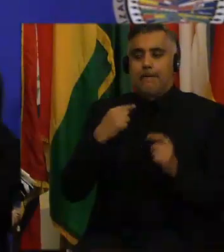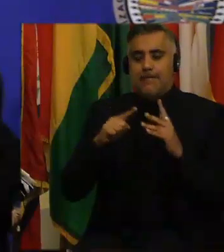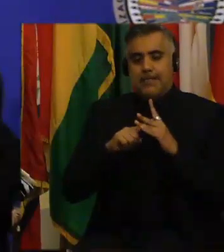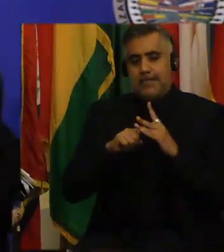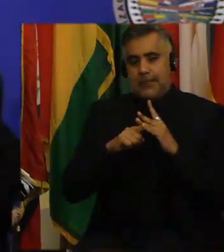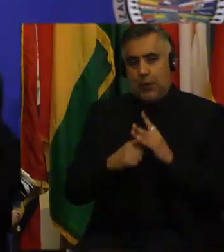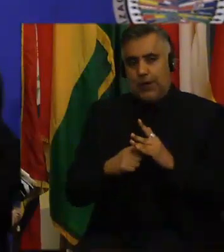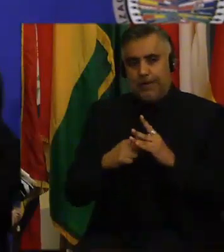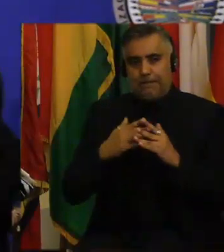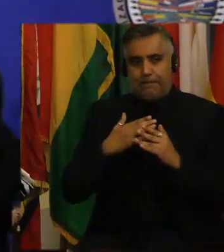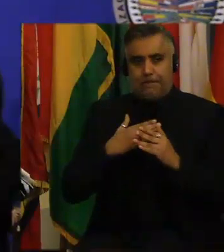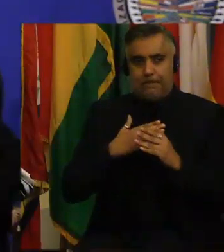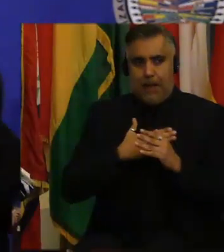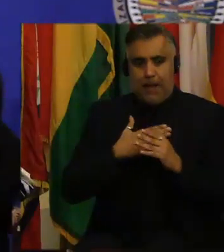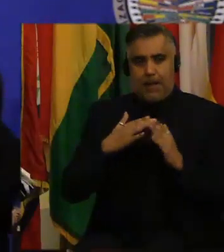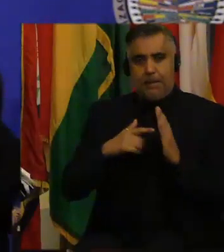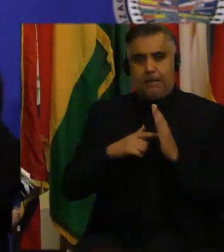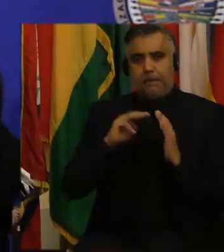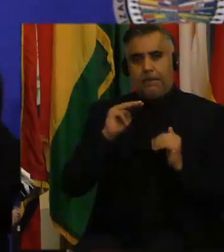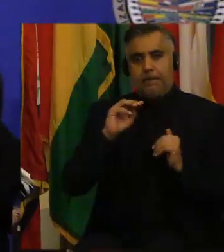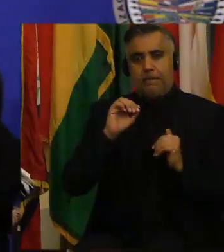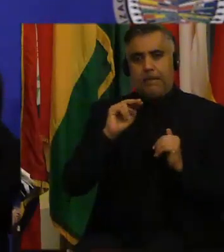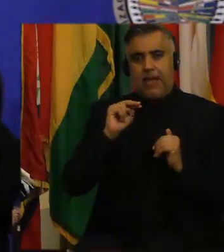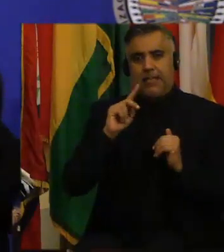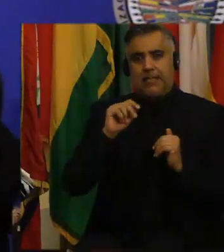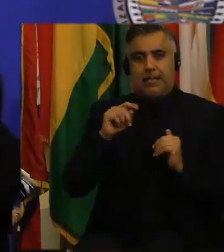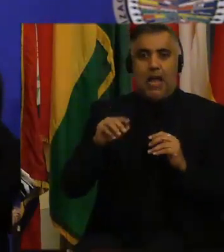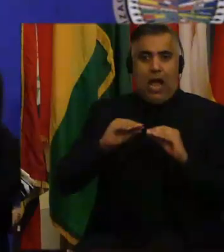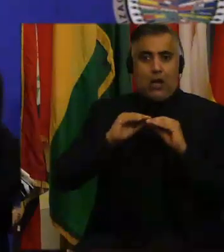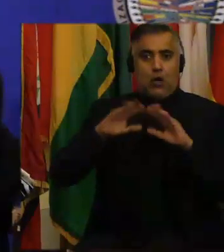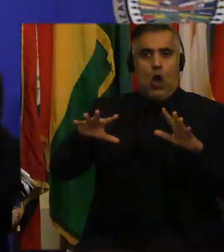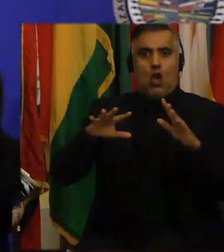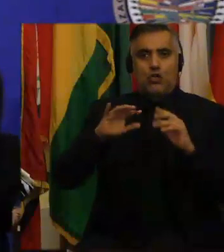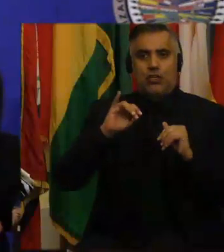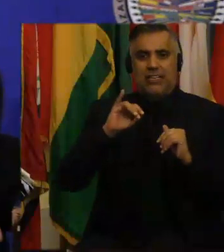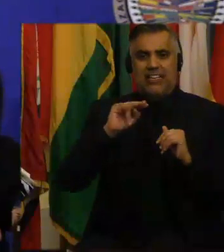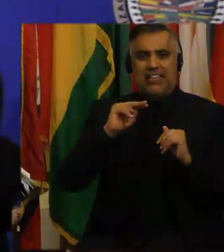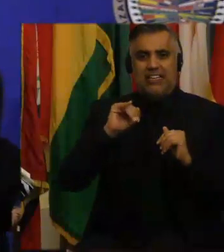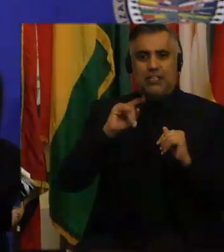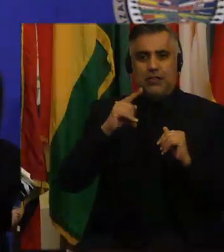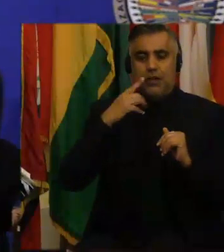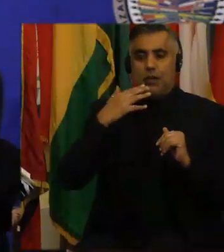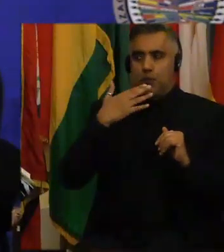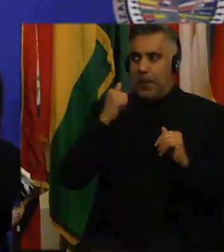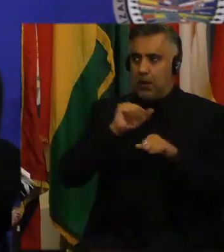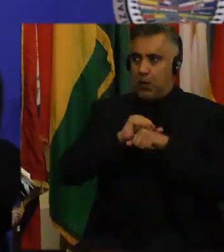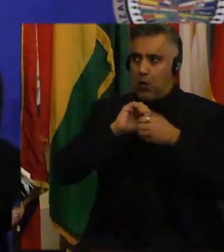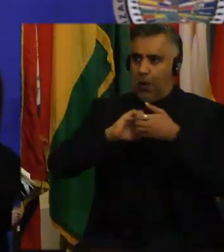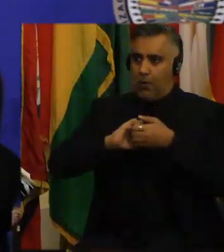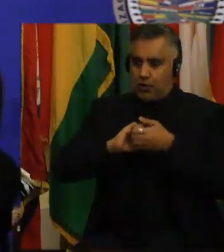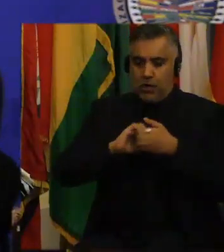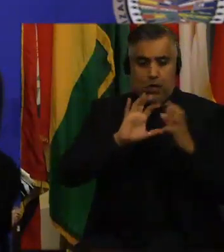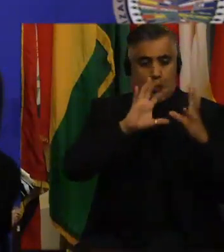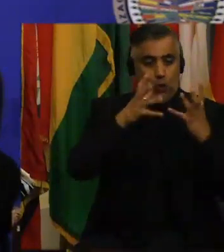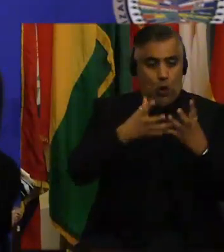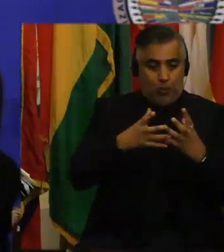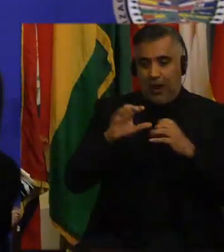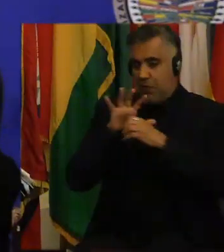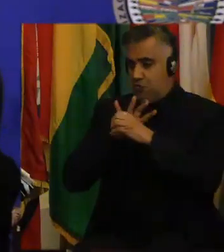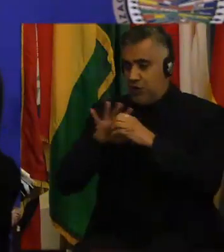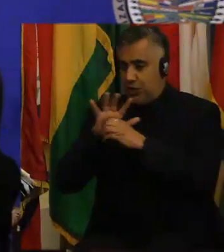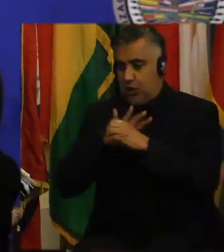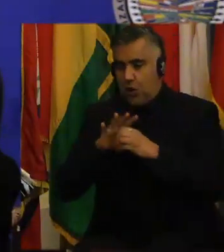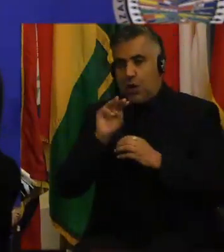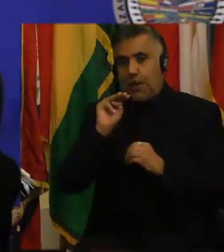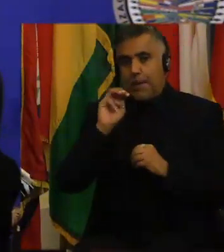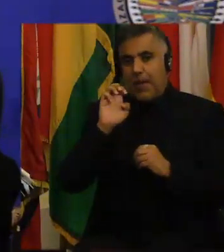started my mandate, I have launched initiative related to better cooperation between global and regional